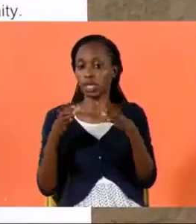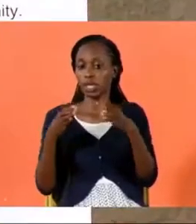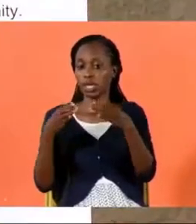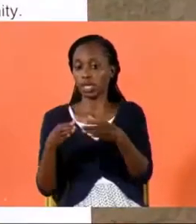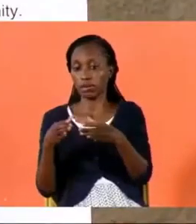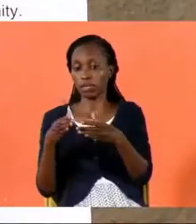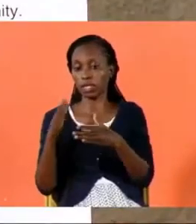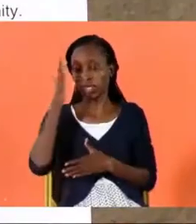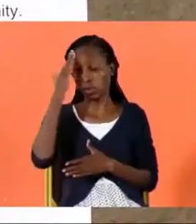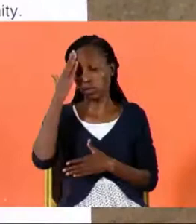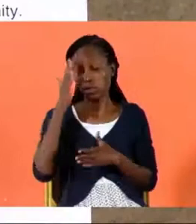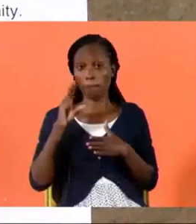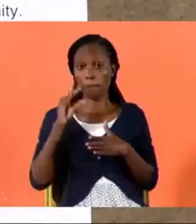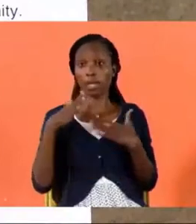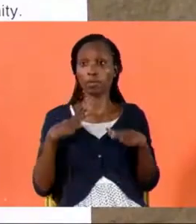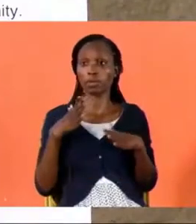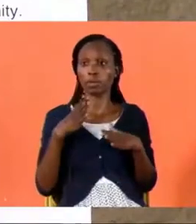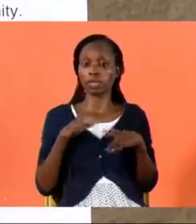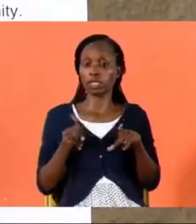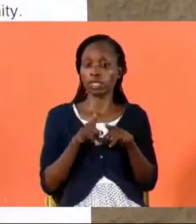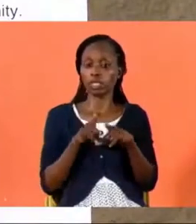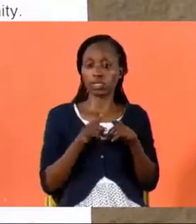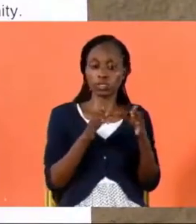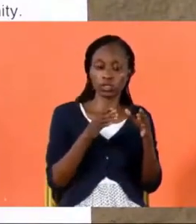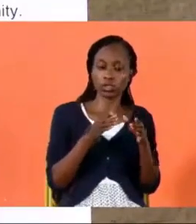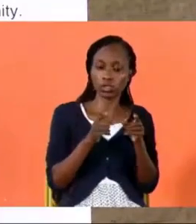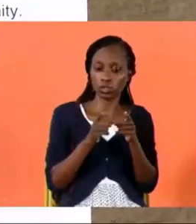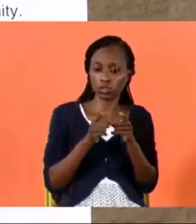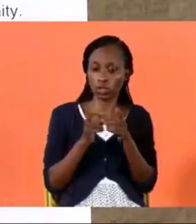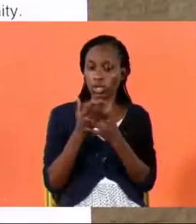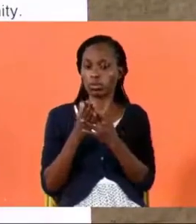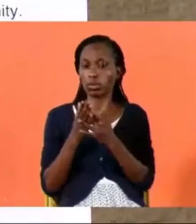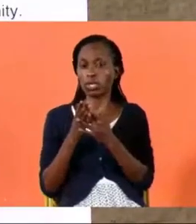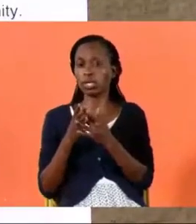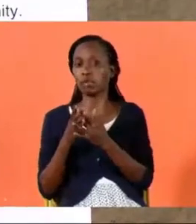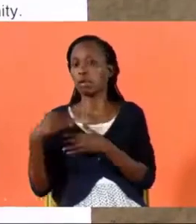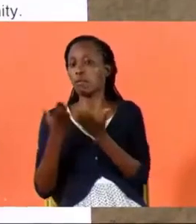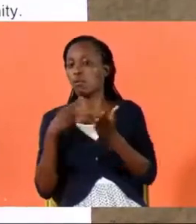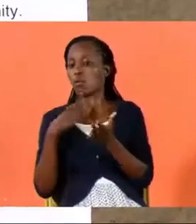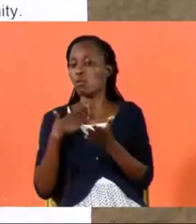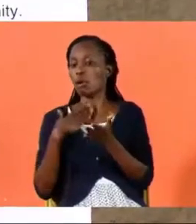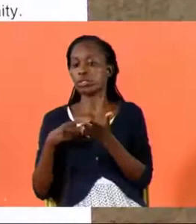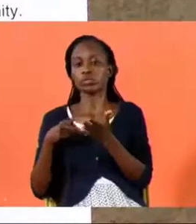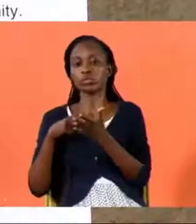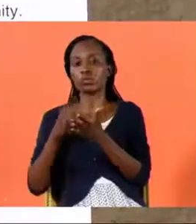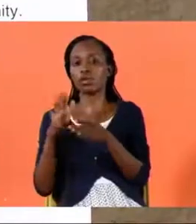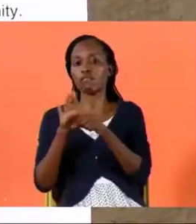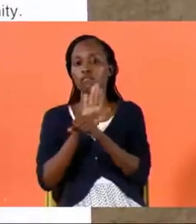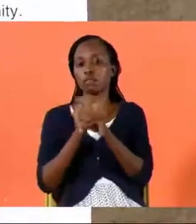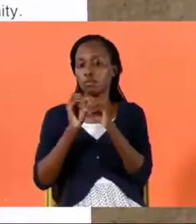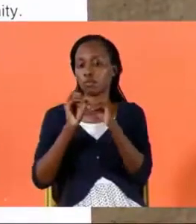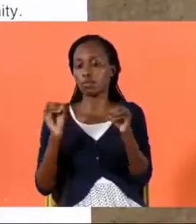very popular with people who, especially small and medium enterprises, who don't want to pay full price to be able to import their